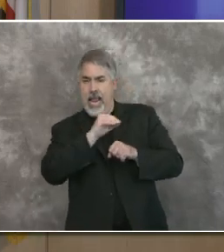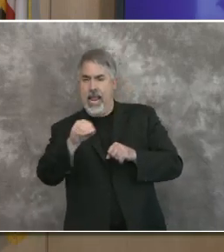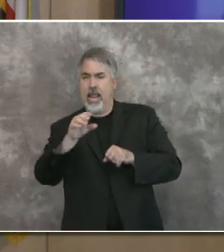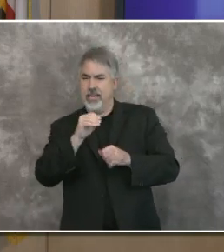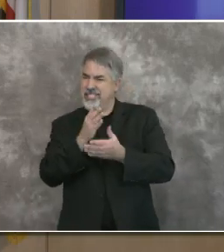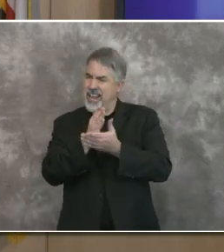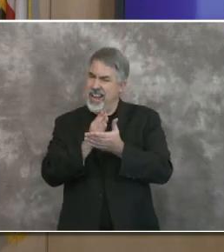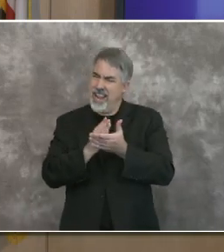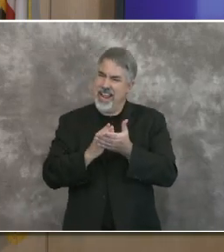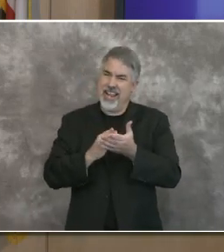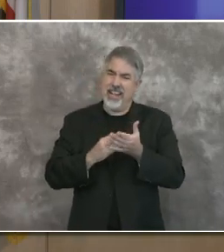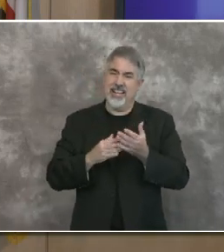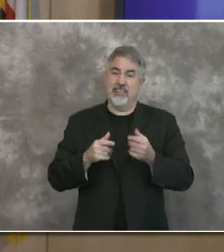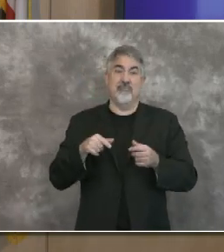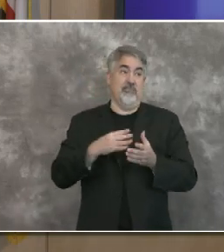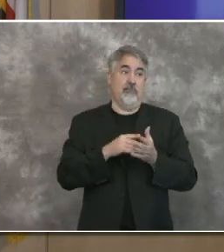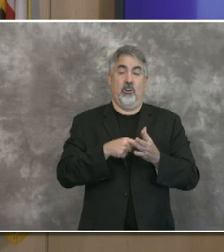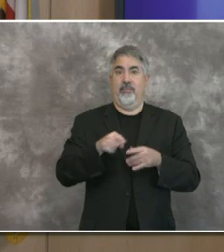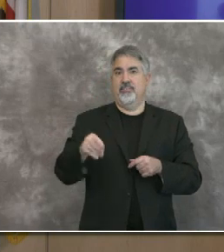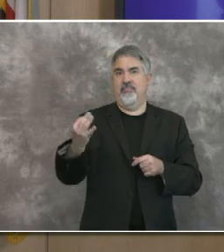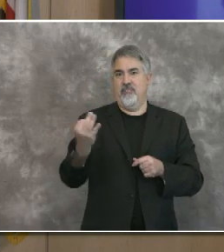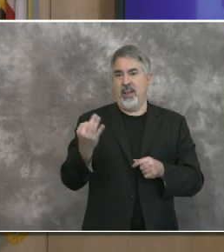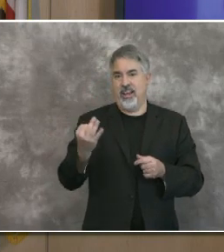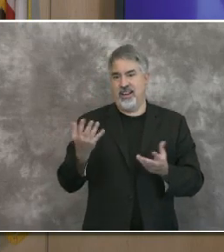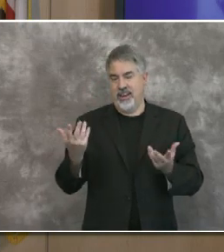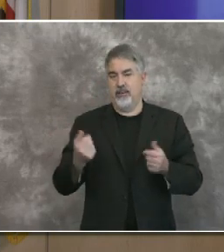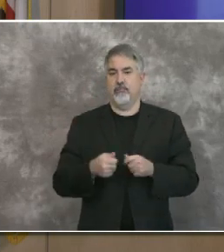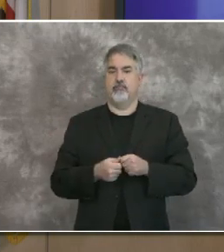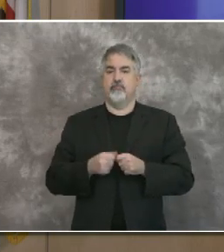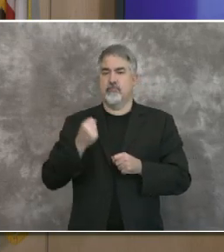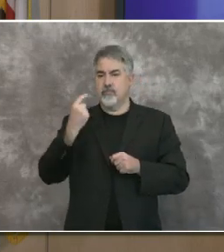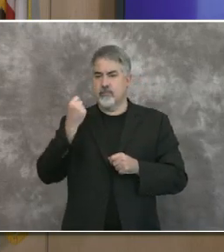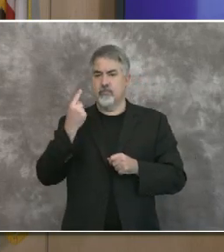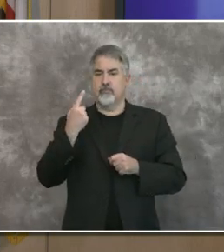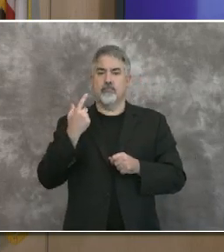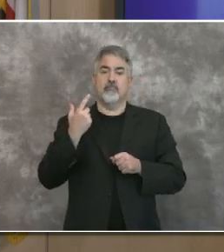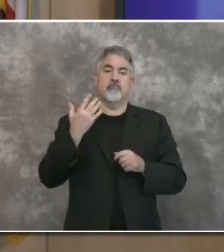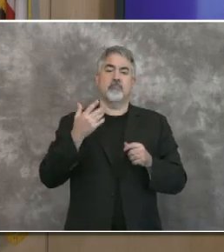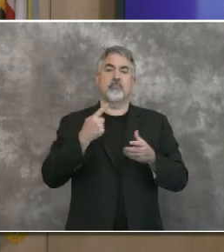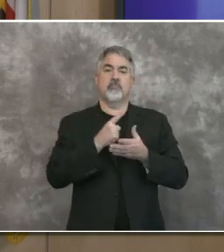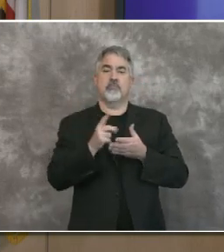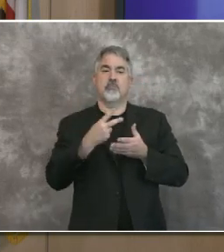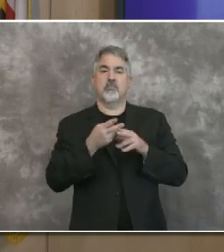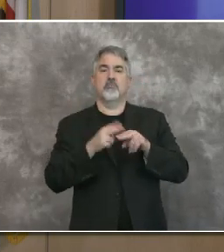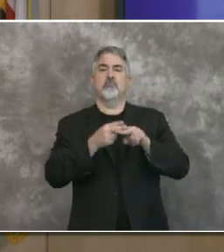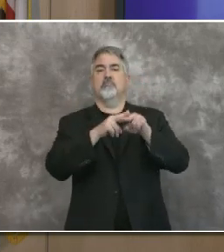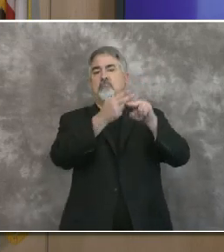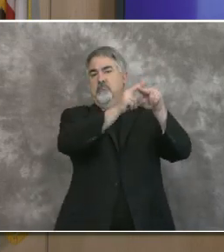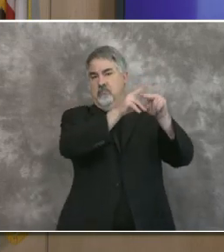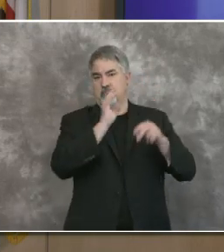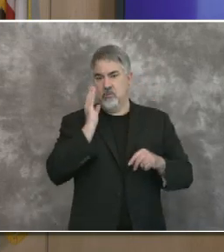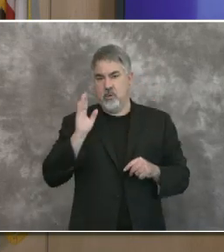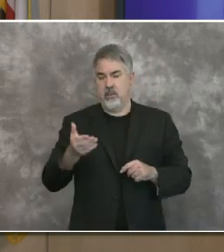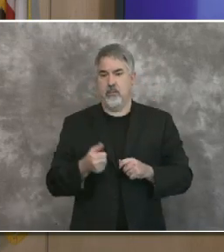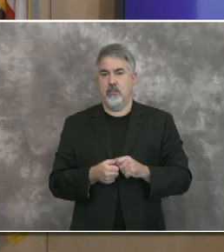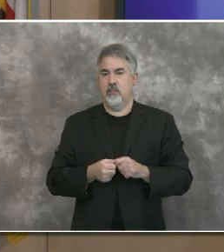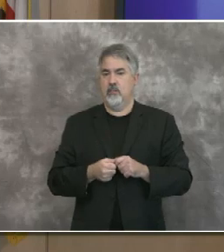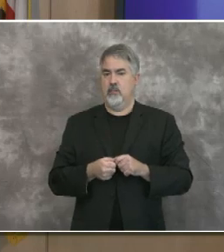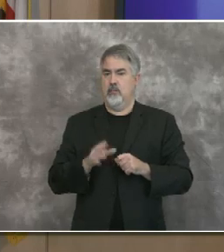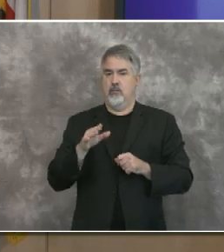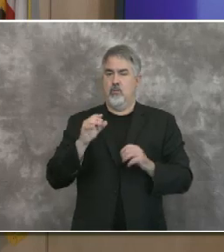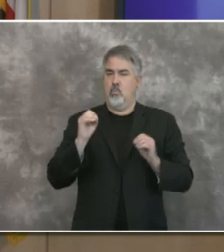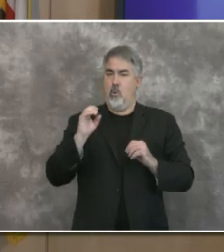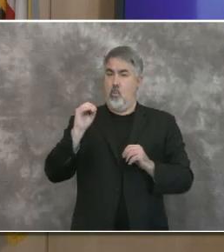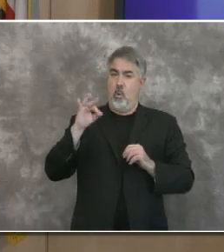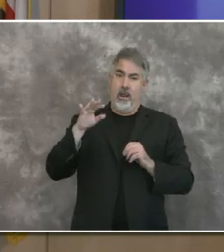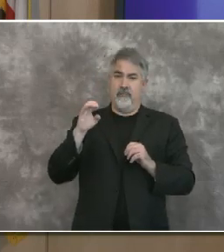as early as this Friday and continuing into the coming weeks in a phased approach. There won't be any offices that serve